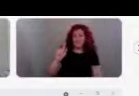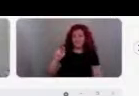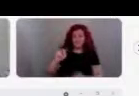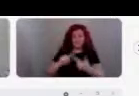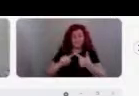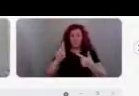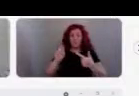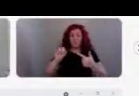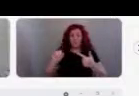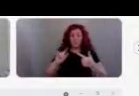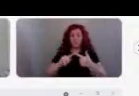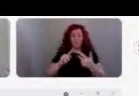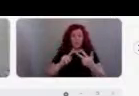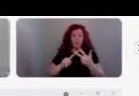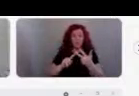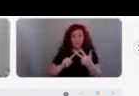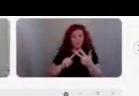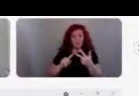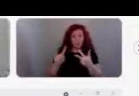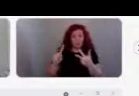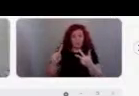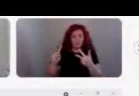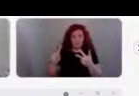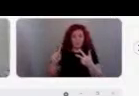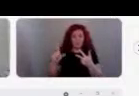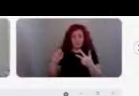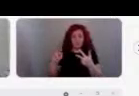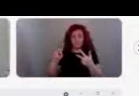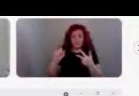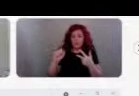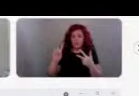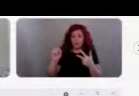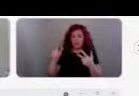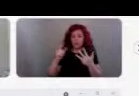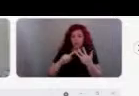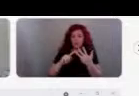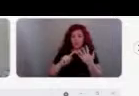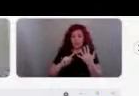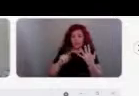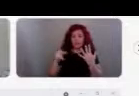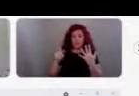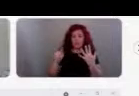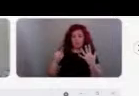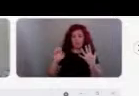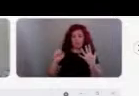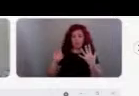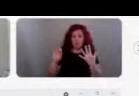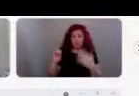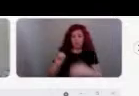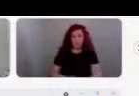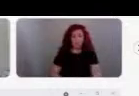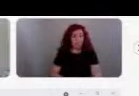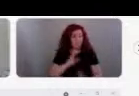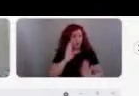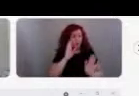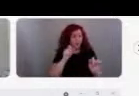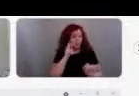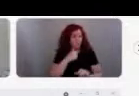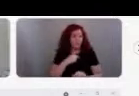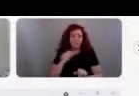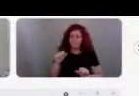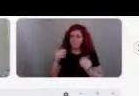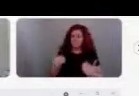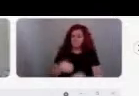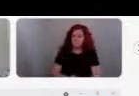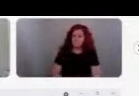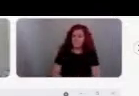roy verdery followed by linda dugan followed by pete rio hello can you hear me yes please